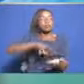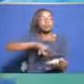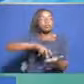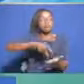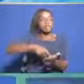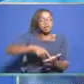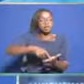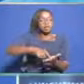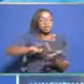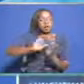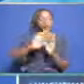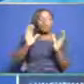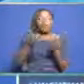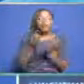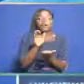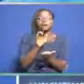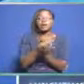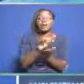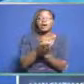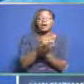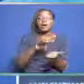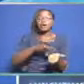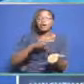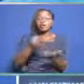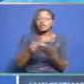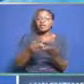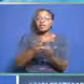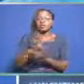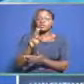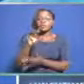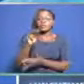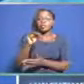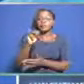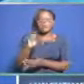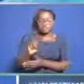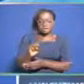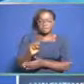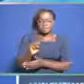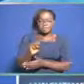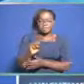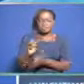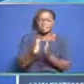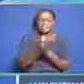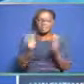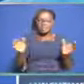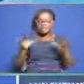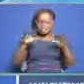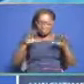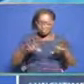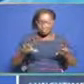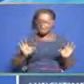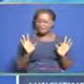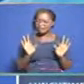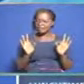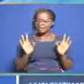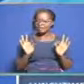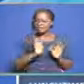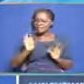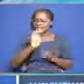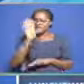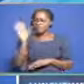Bank through the Nairobi Metropolitan Services Improvement Program is said to be the biggest modern market in East